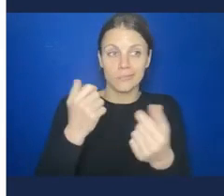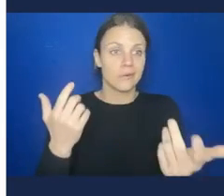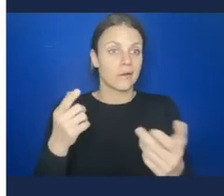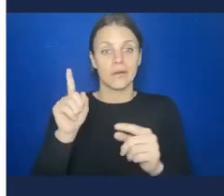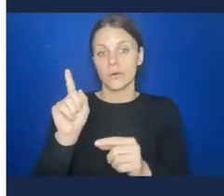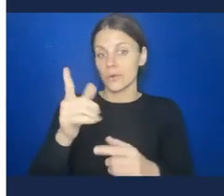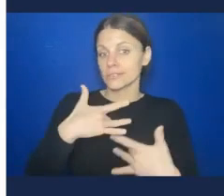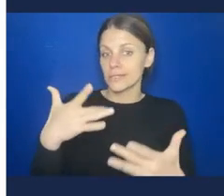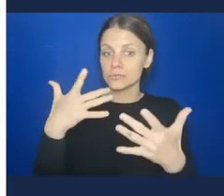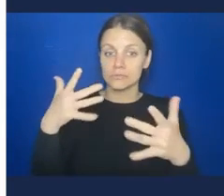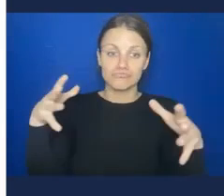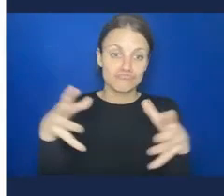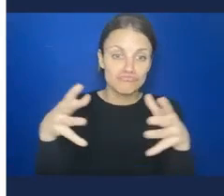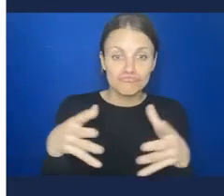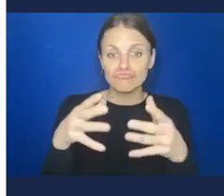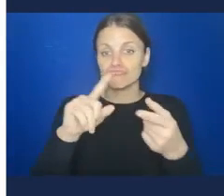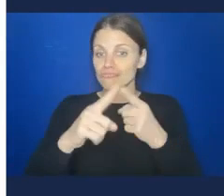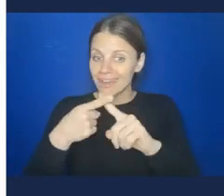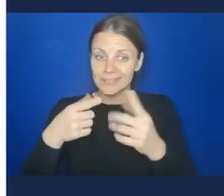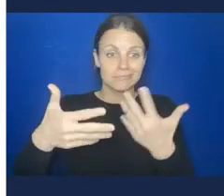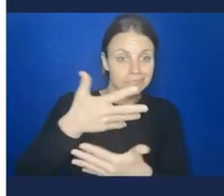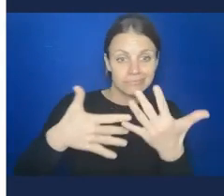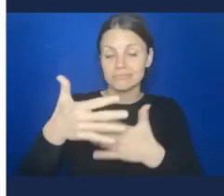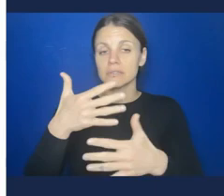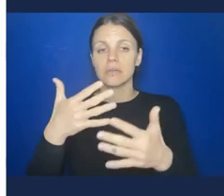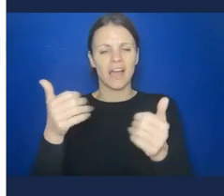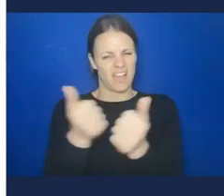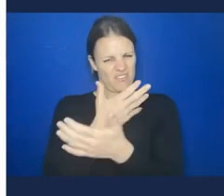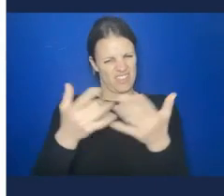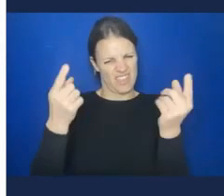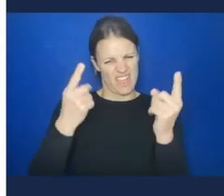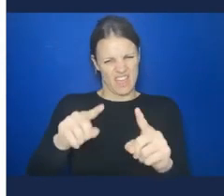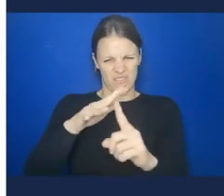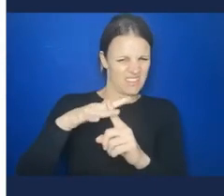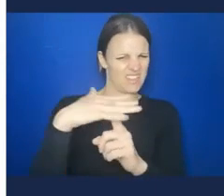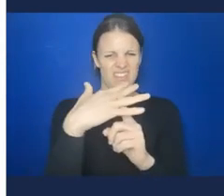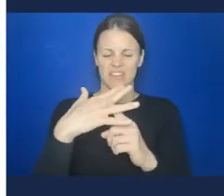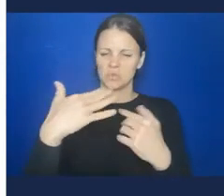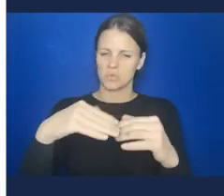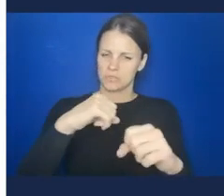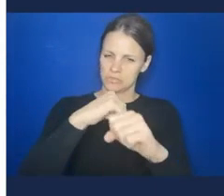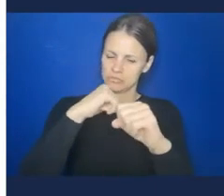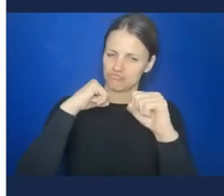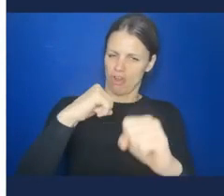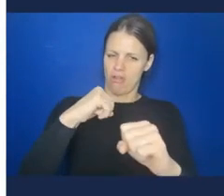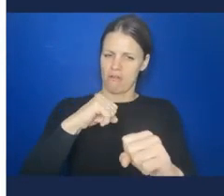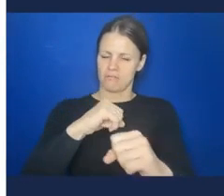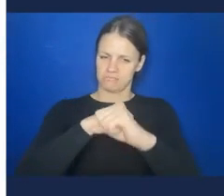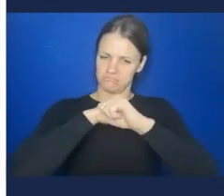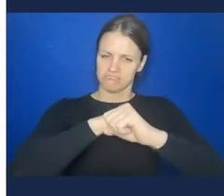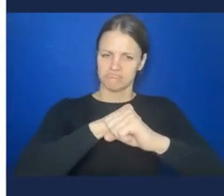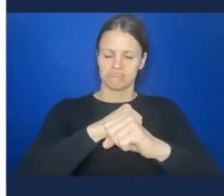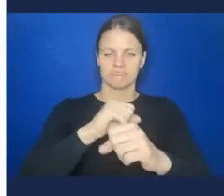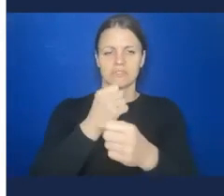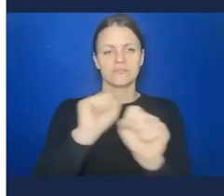hang out with your friends. And all of this happens in a context with especially strong protections for free speech. So you,